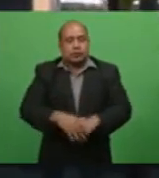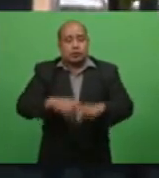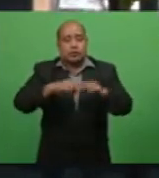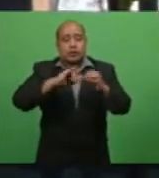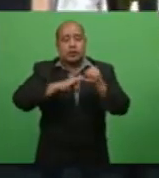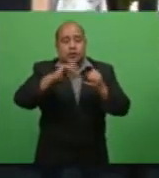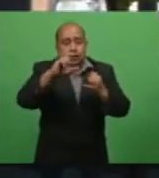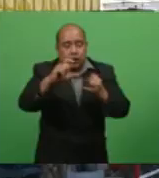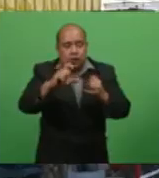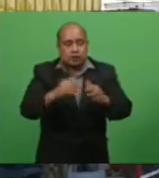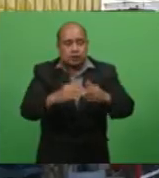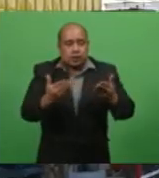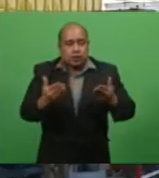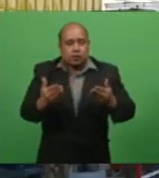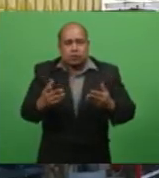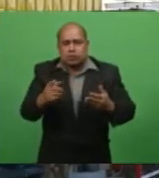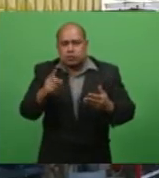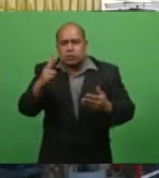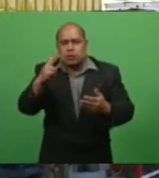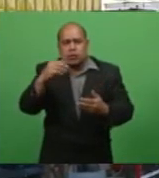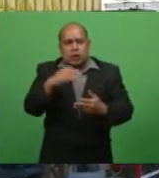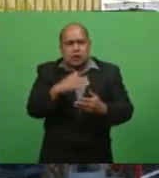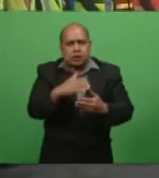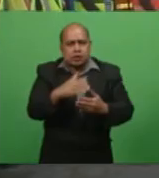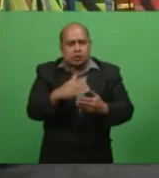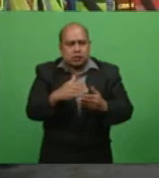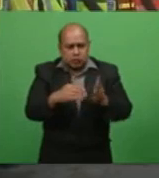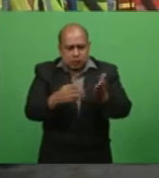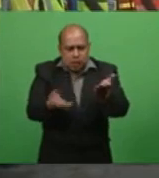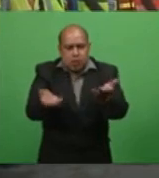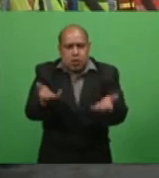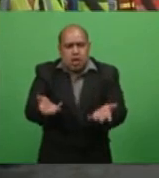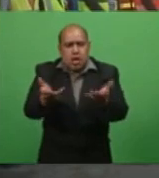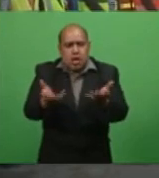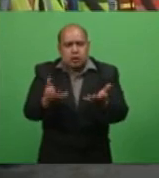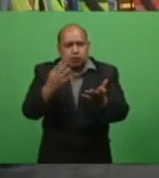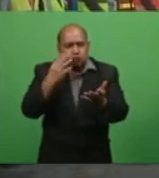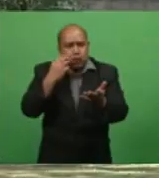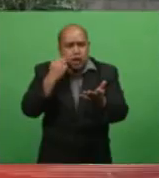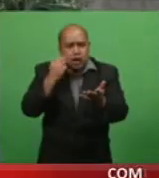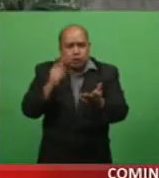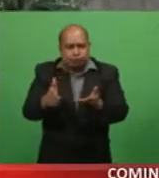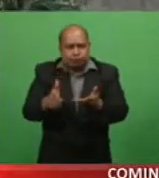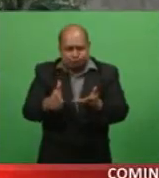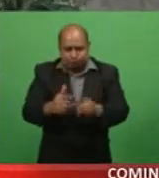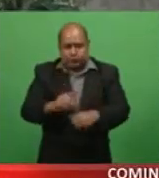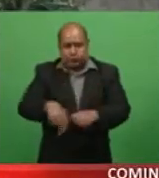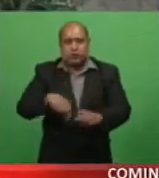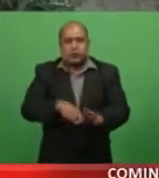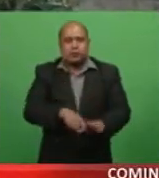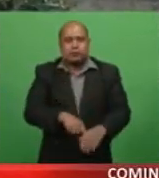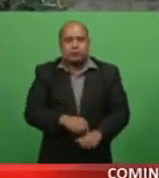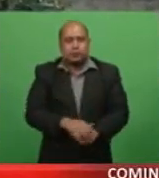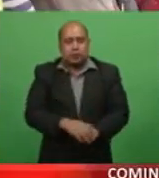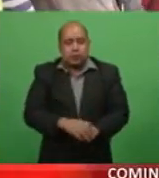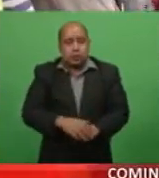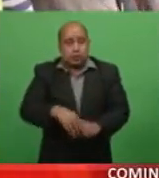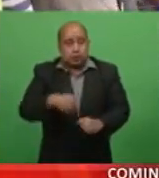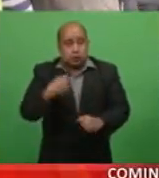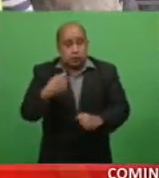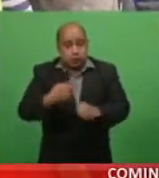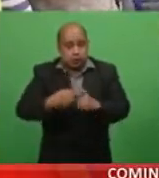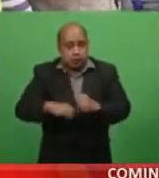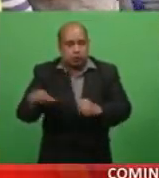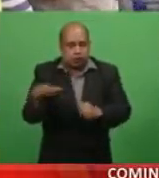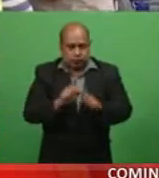200,000 tons of sugar this season. Apinisa Wangairandovu, FBC News. Up ahead, maintain physical